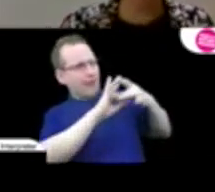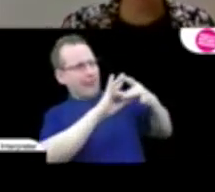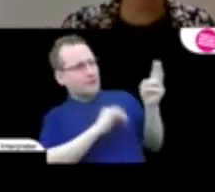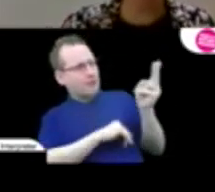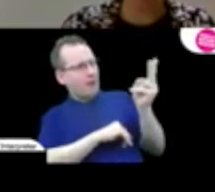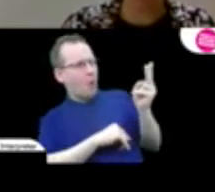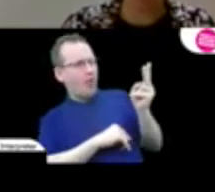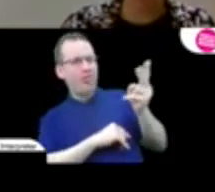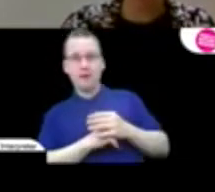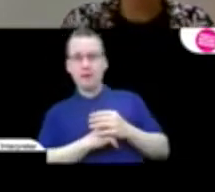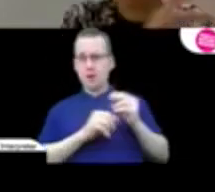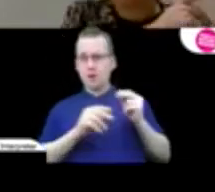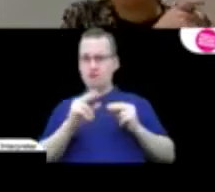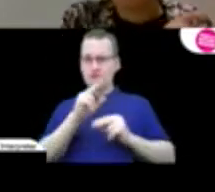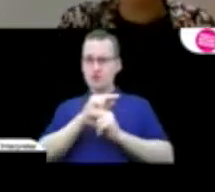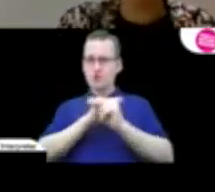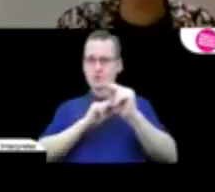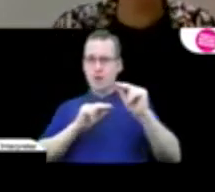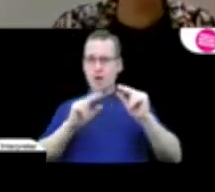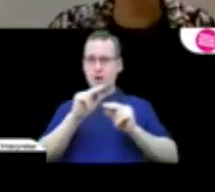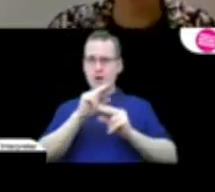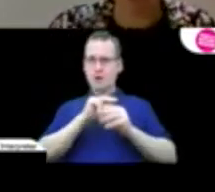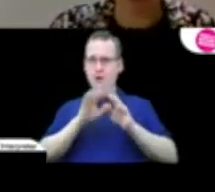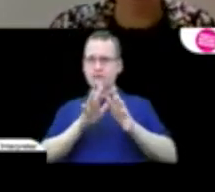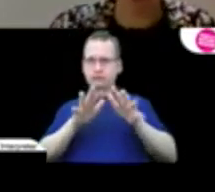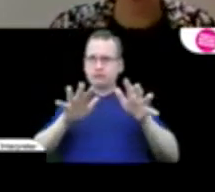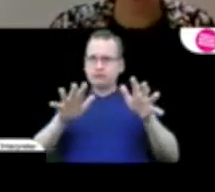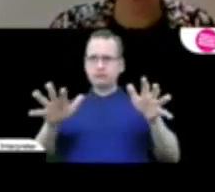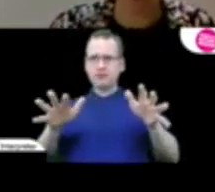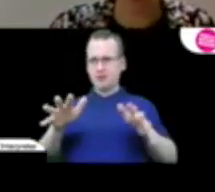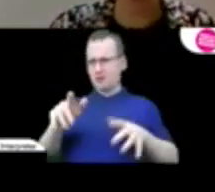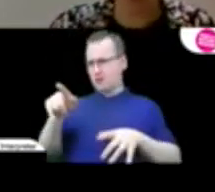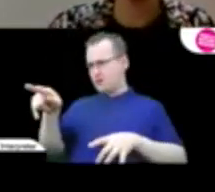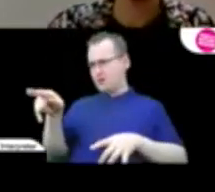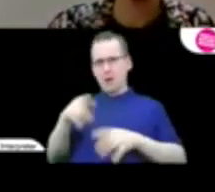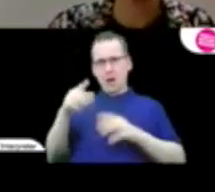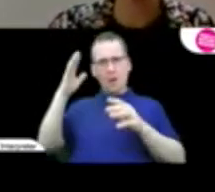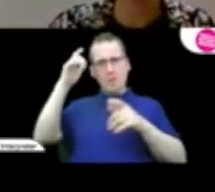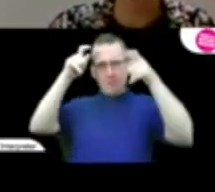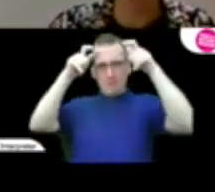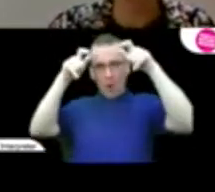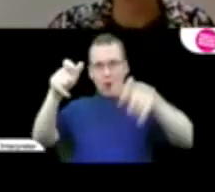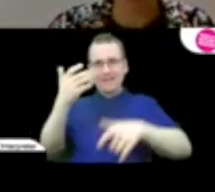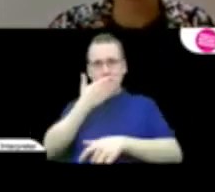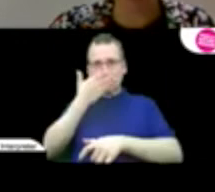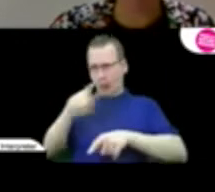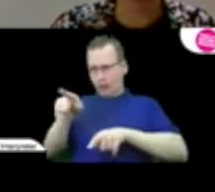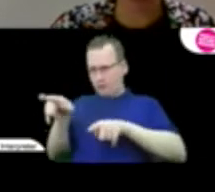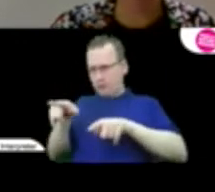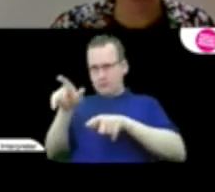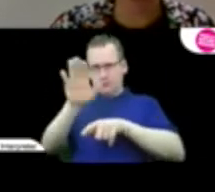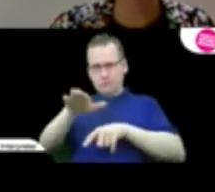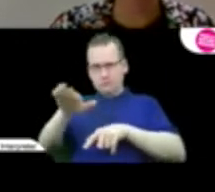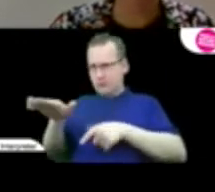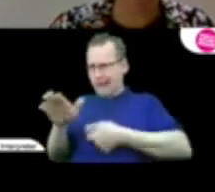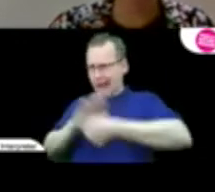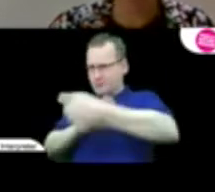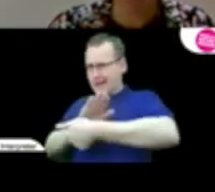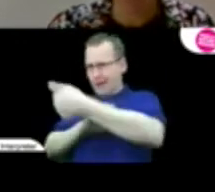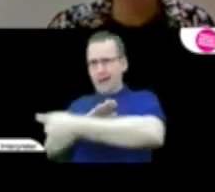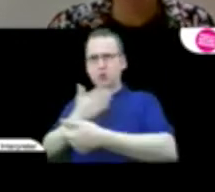those rumours led to pupils being removed from their boarding school and the school actually having to close